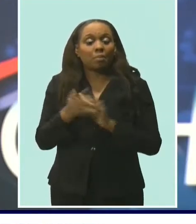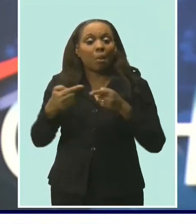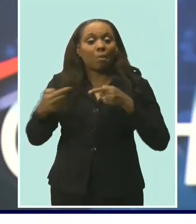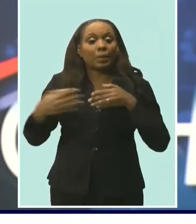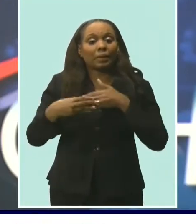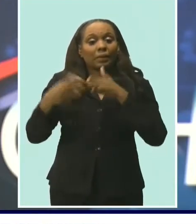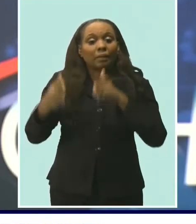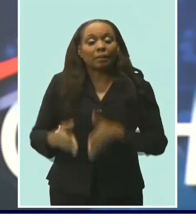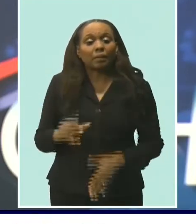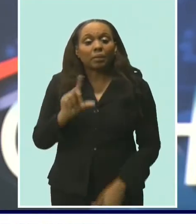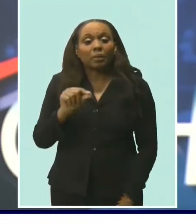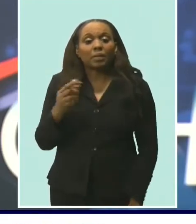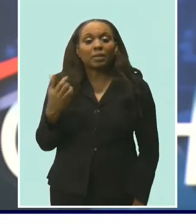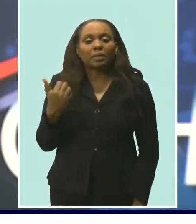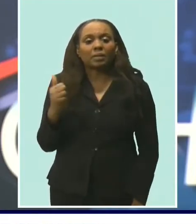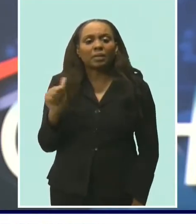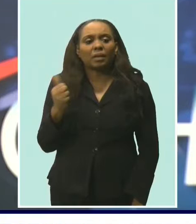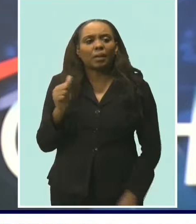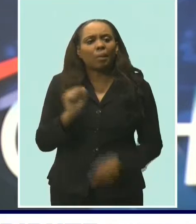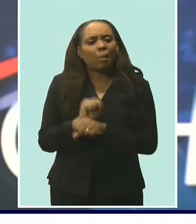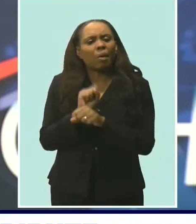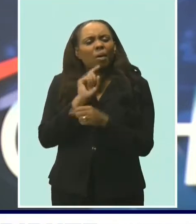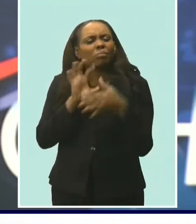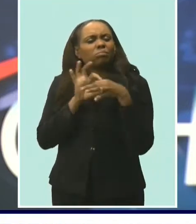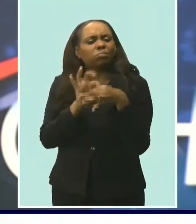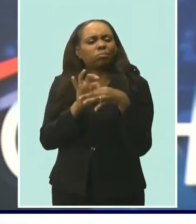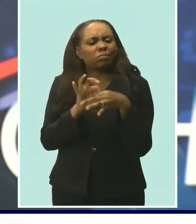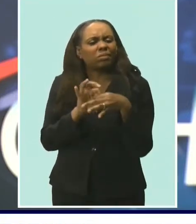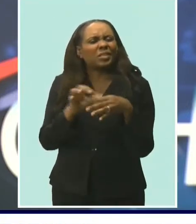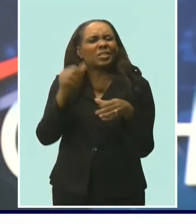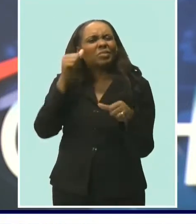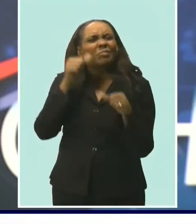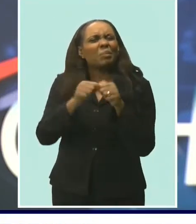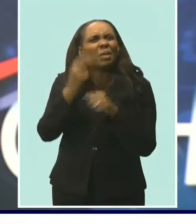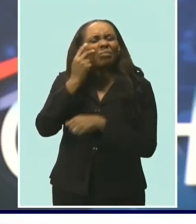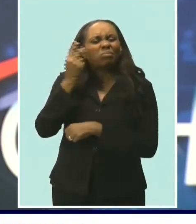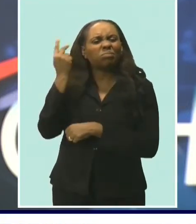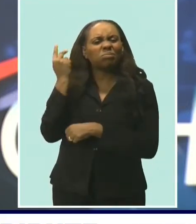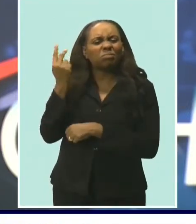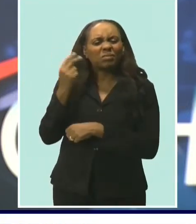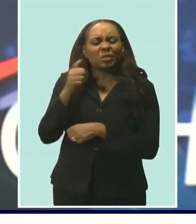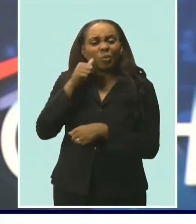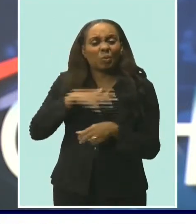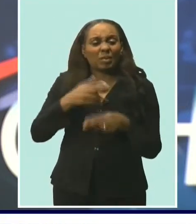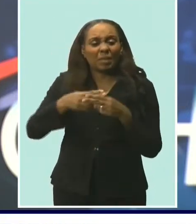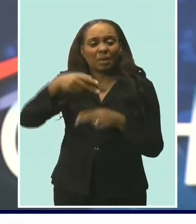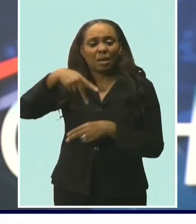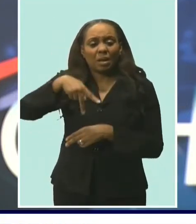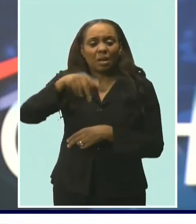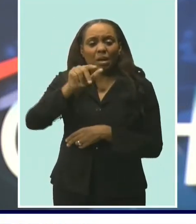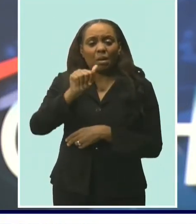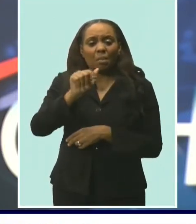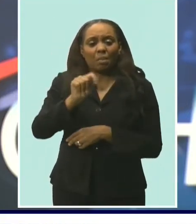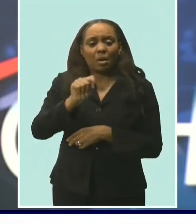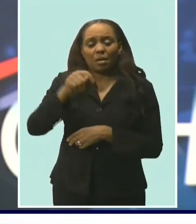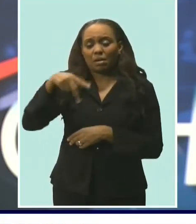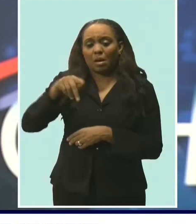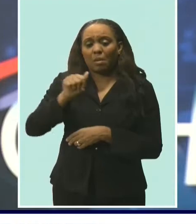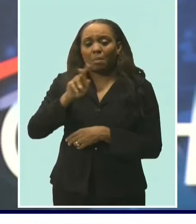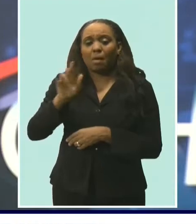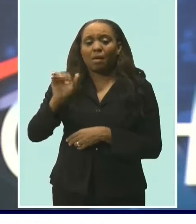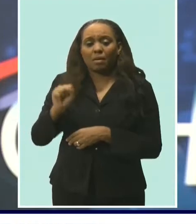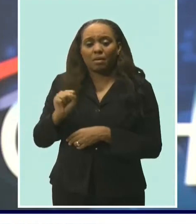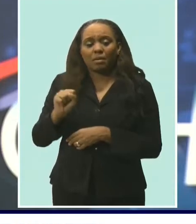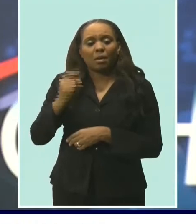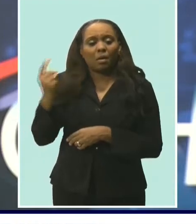him as his executive assistant. She says her fondest memories of him were the early morning calls during that time to check and